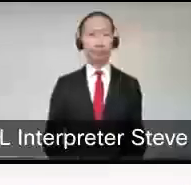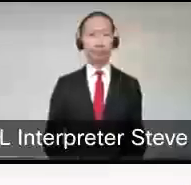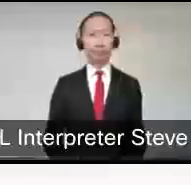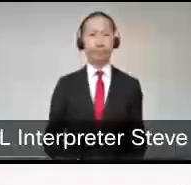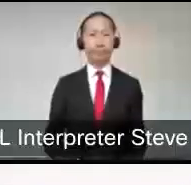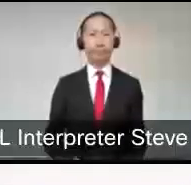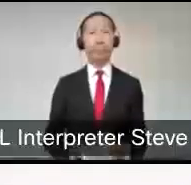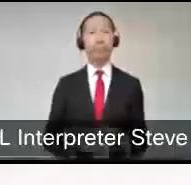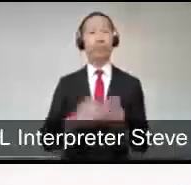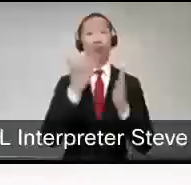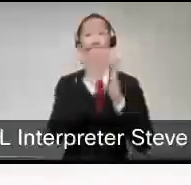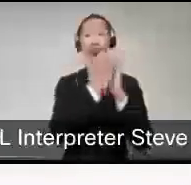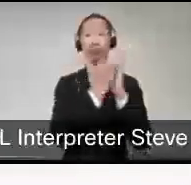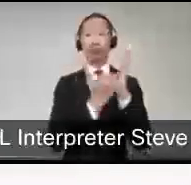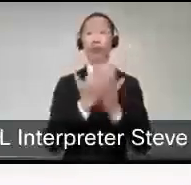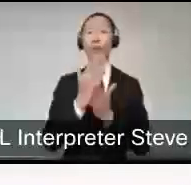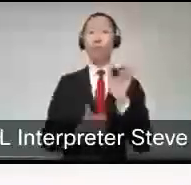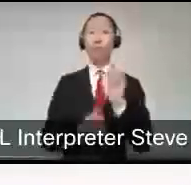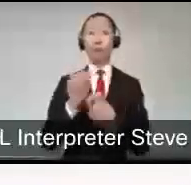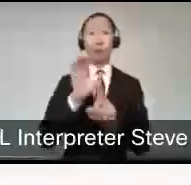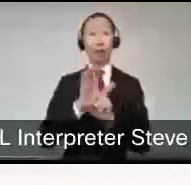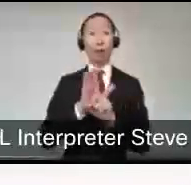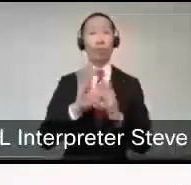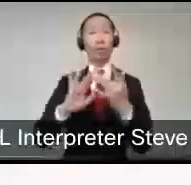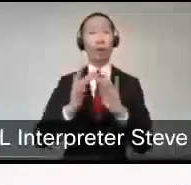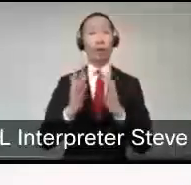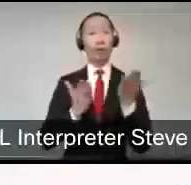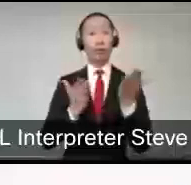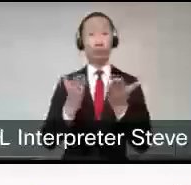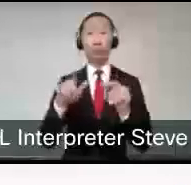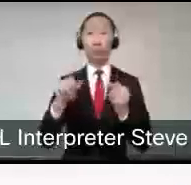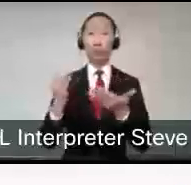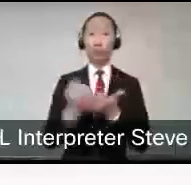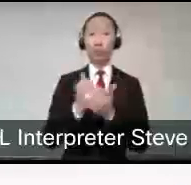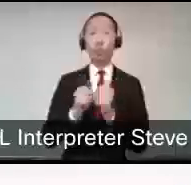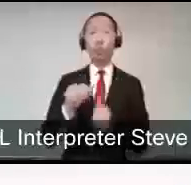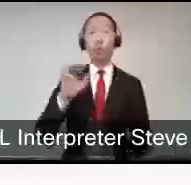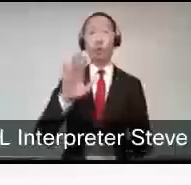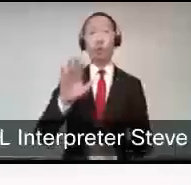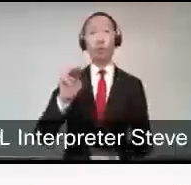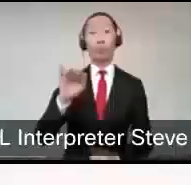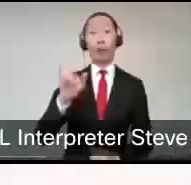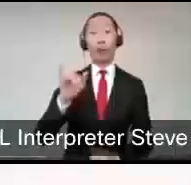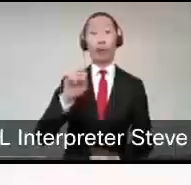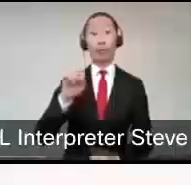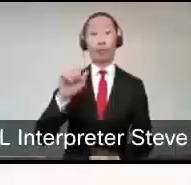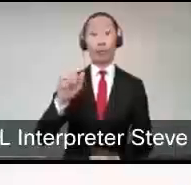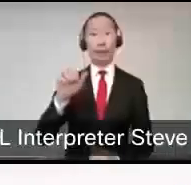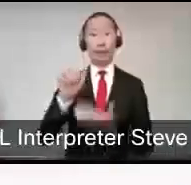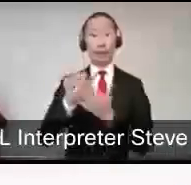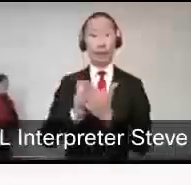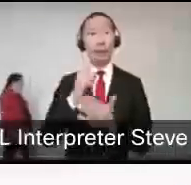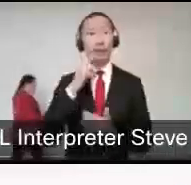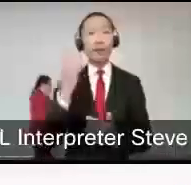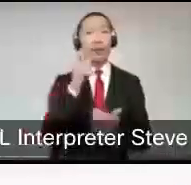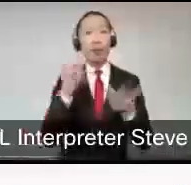So here are some of our most popular online services that you can utilize with your MySSA account. So for someone who already